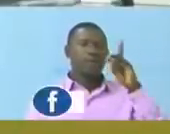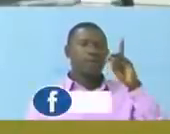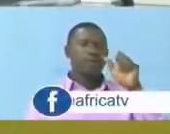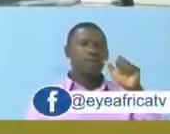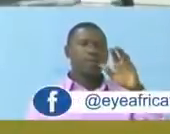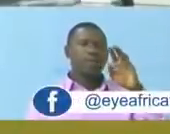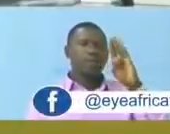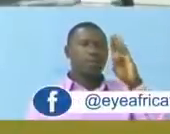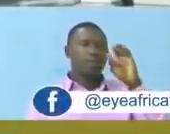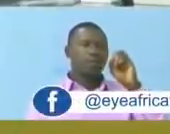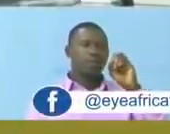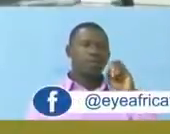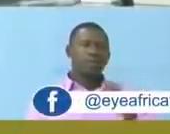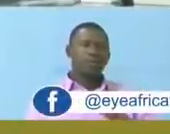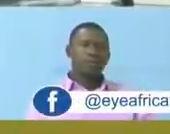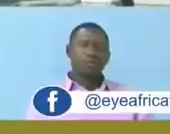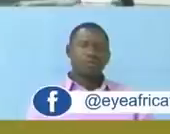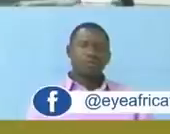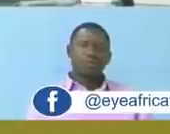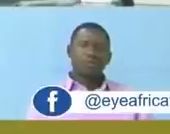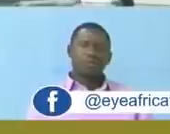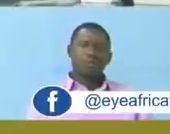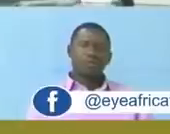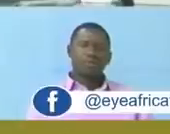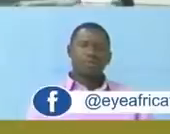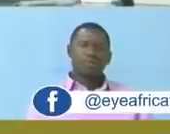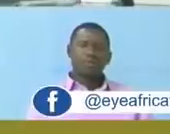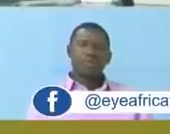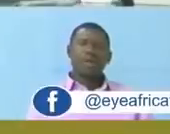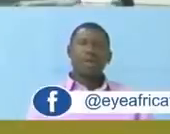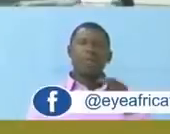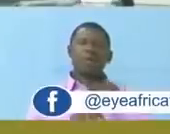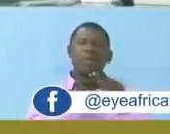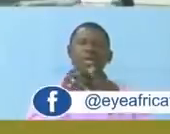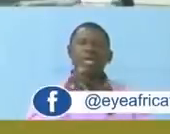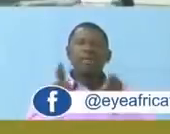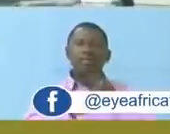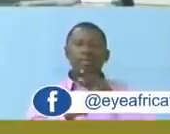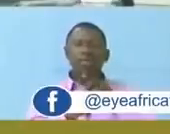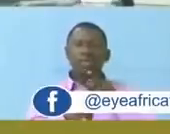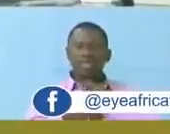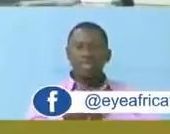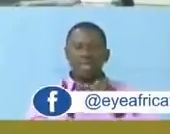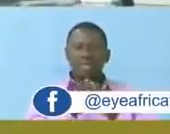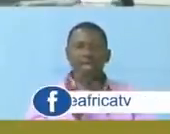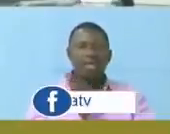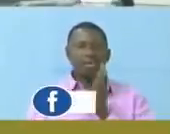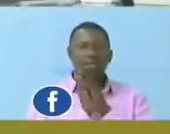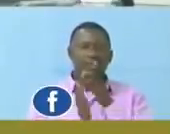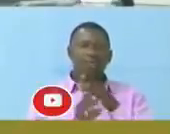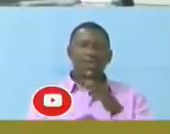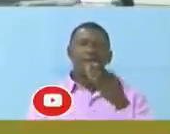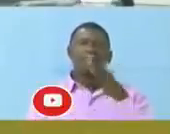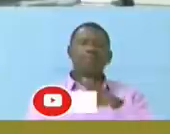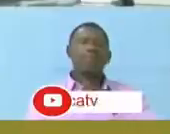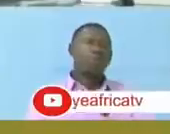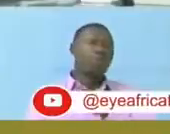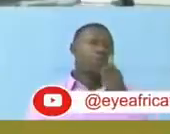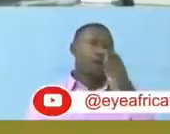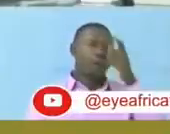leti. On a flancy report that was filed against him by another police officer. And then police do kula dole